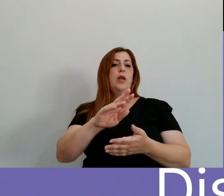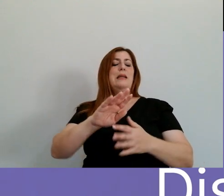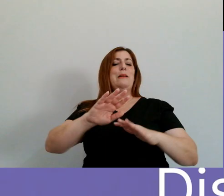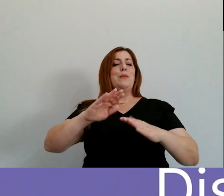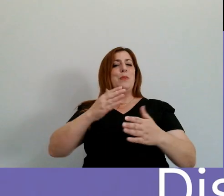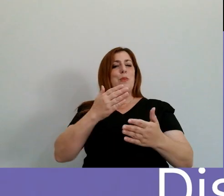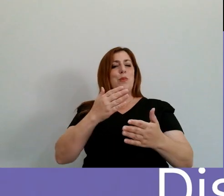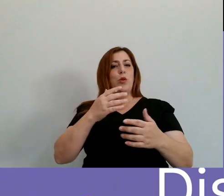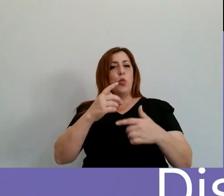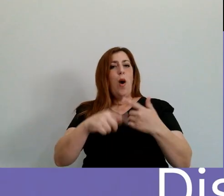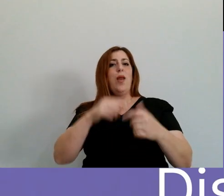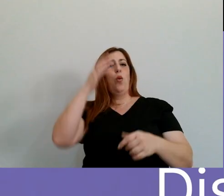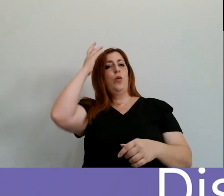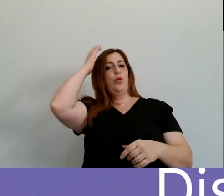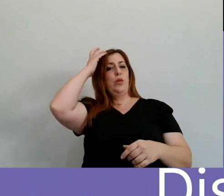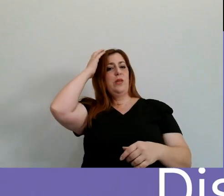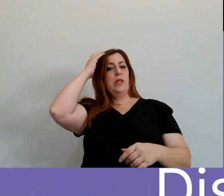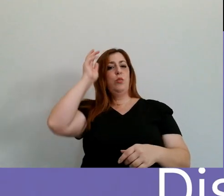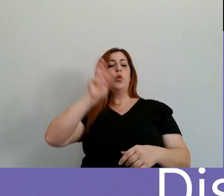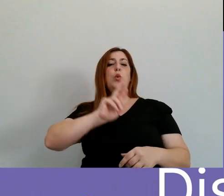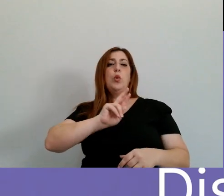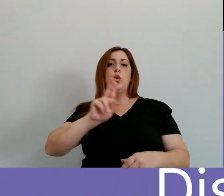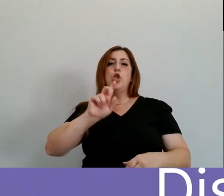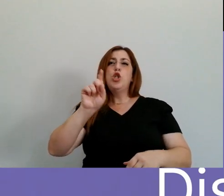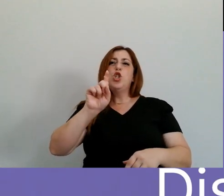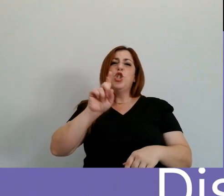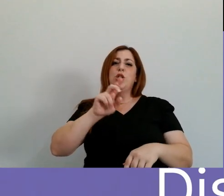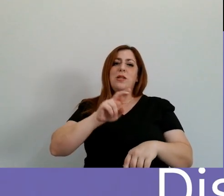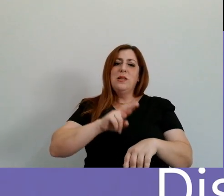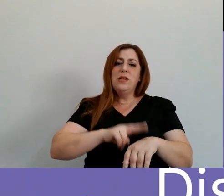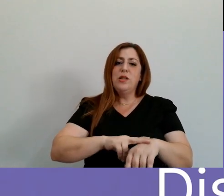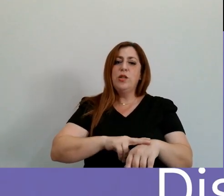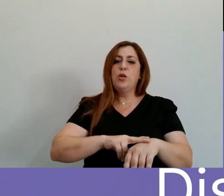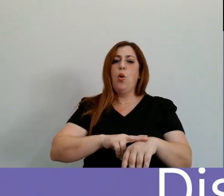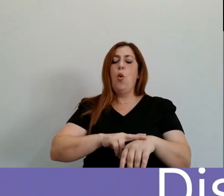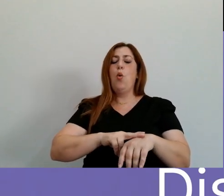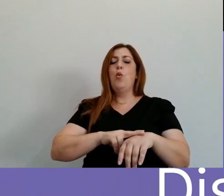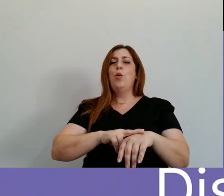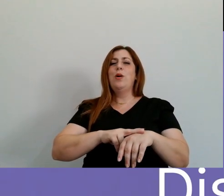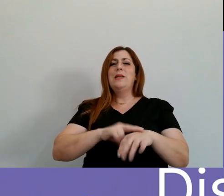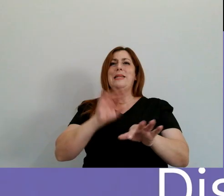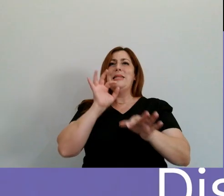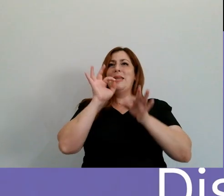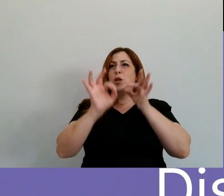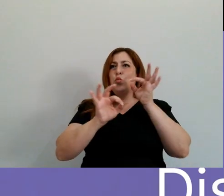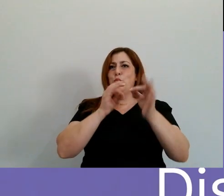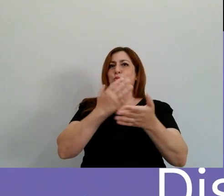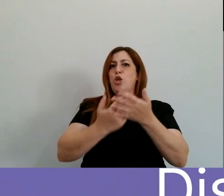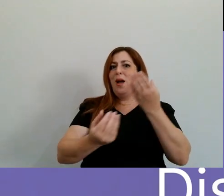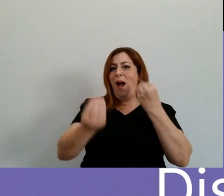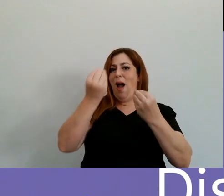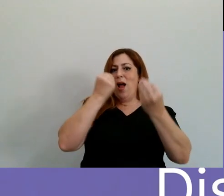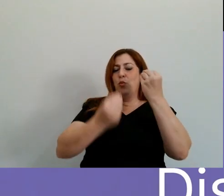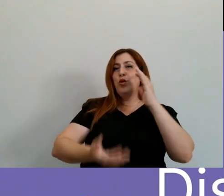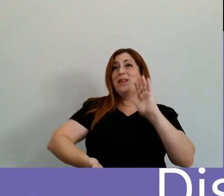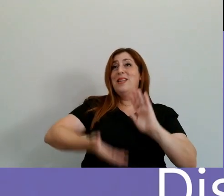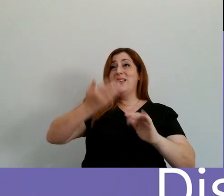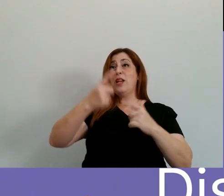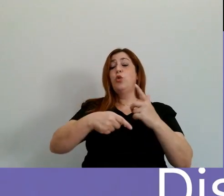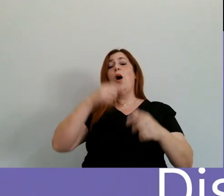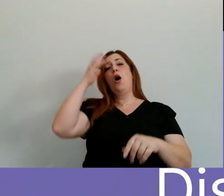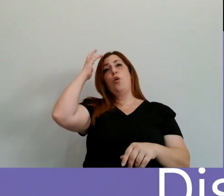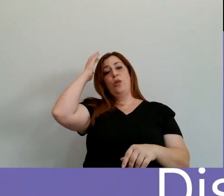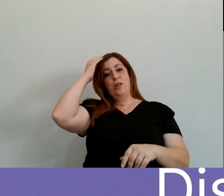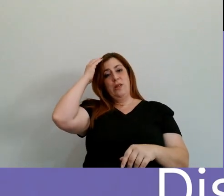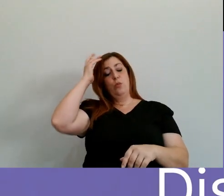what questions should we ask to make sure that we learn more about autism and be able to help